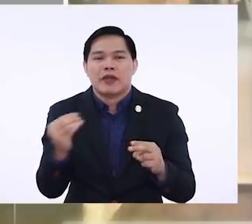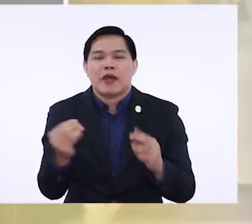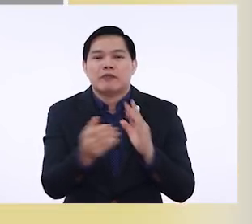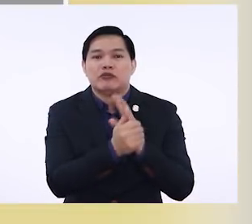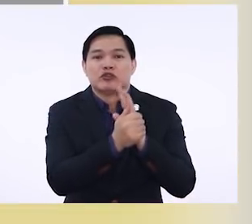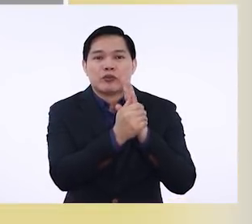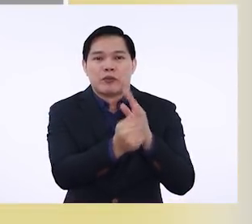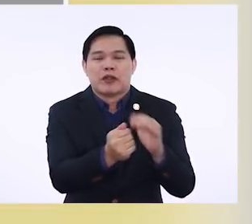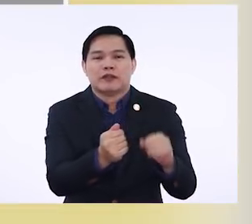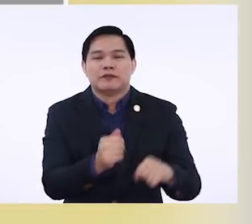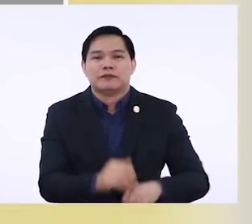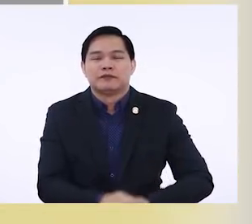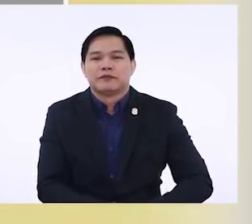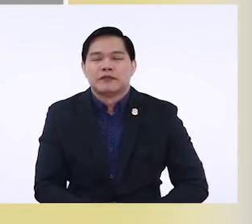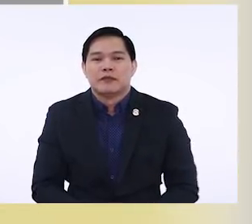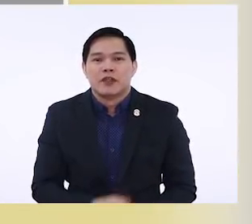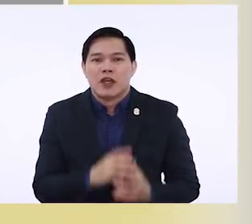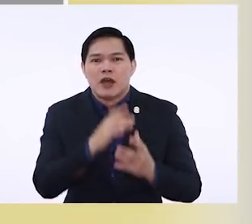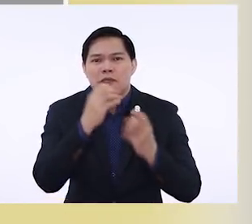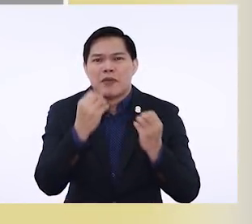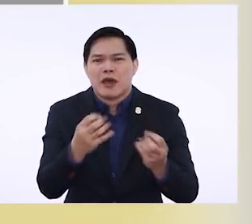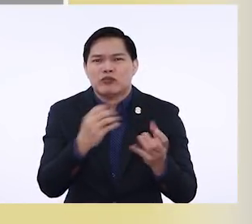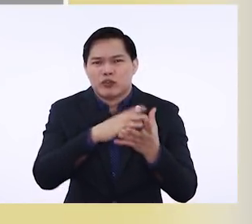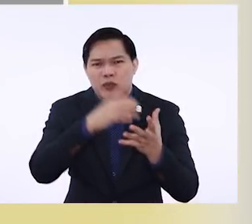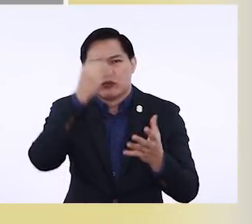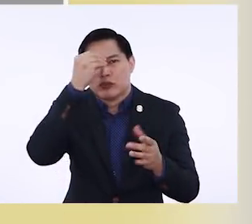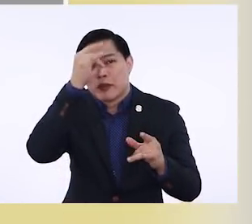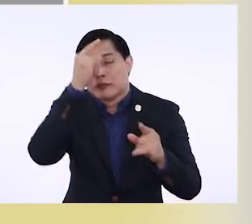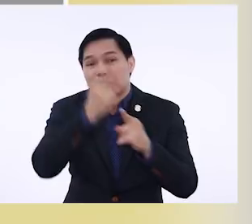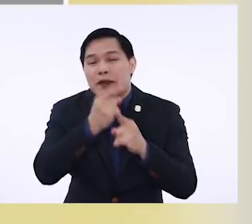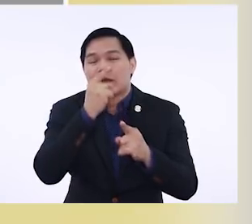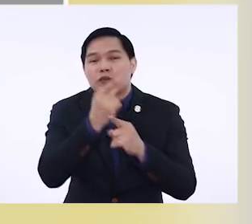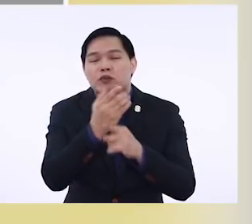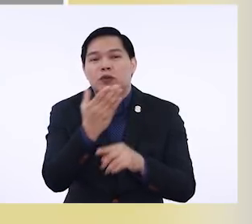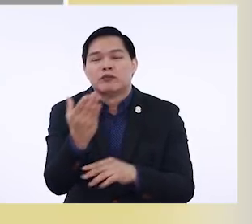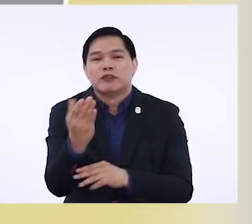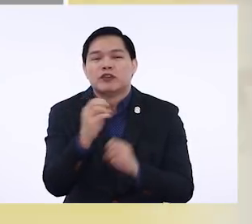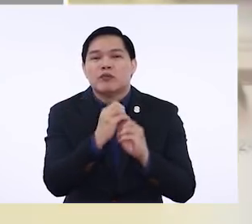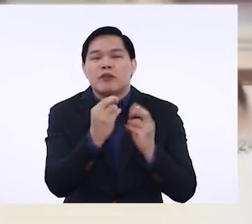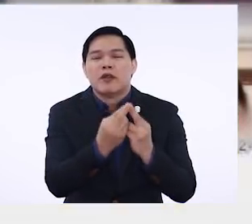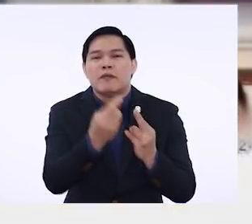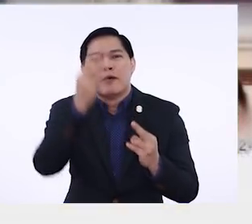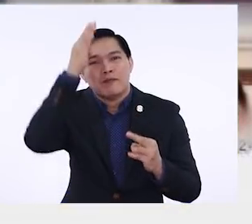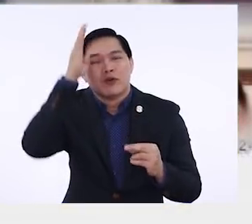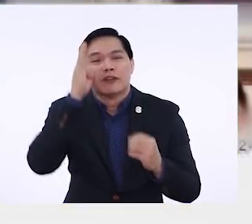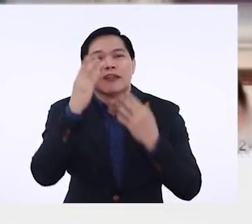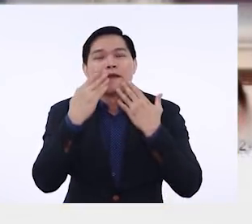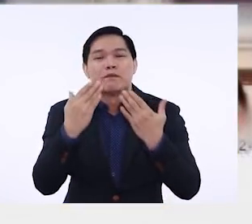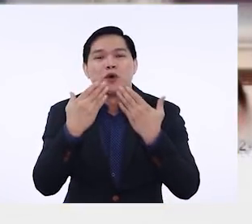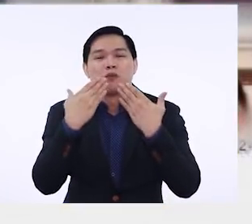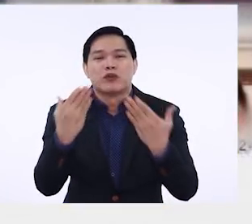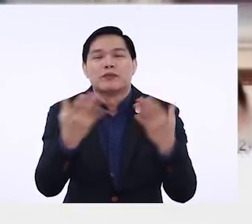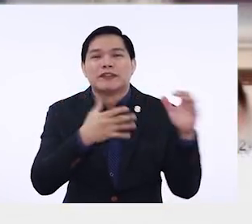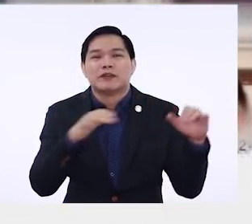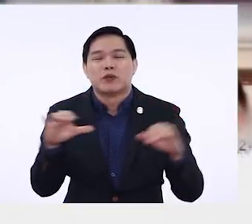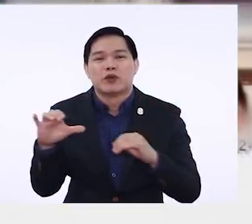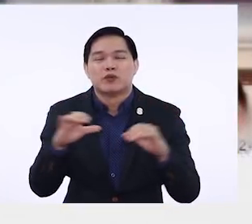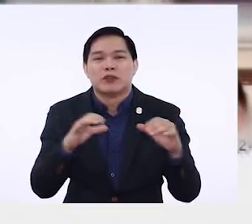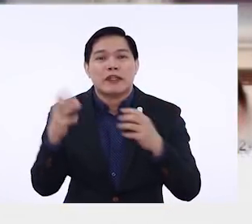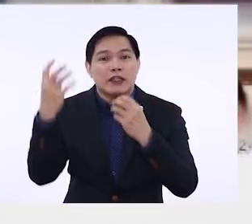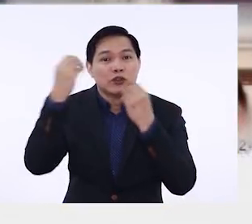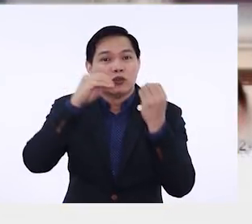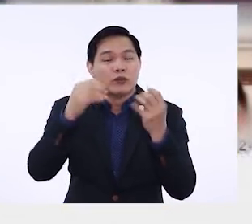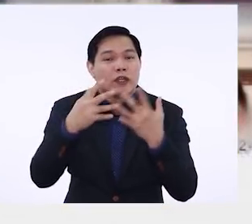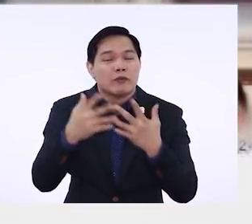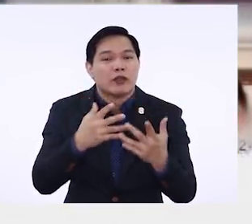strategically. The brethren indeed learned a lot from this seminar. The Buklud members are very thankful for this activity as they were taught to